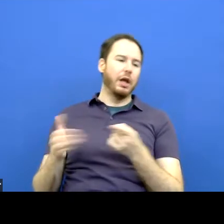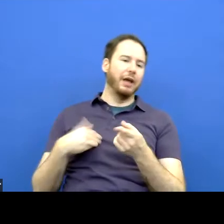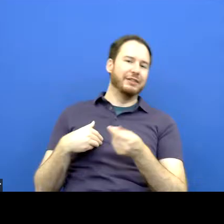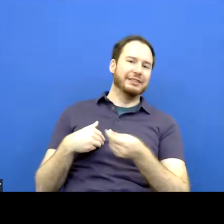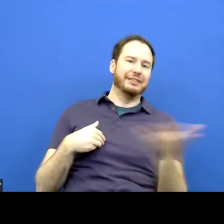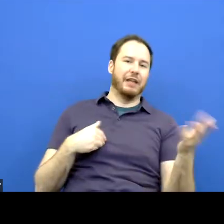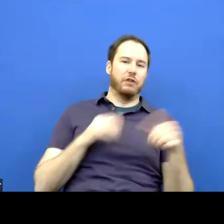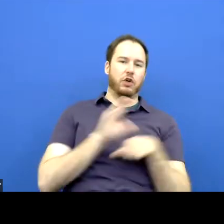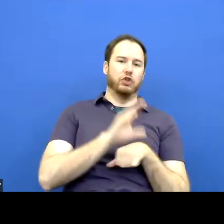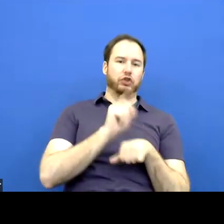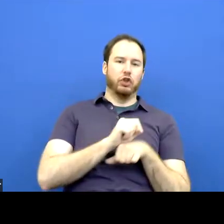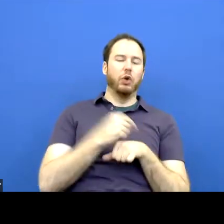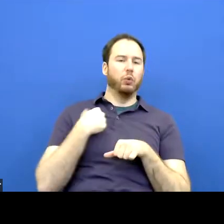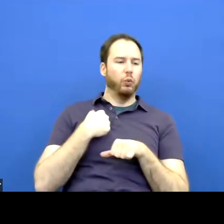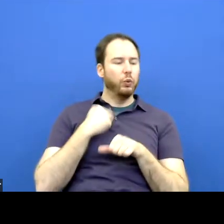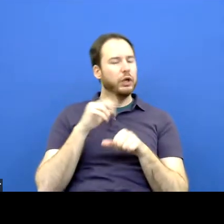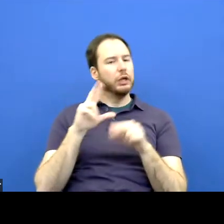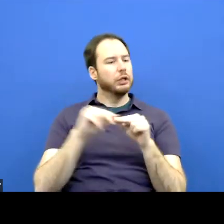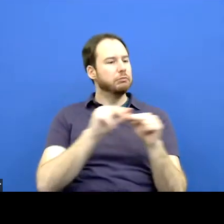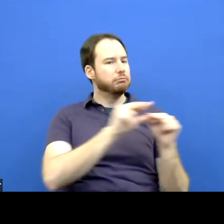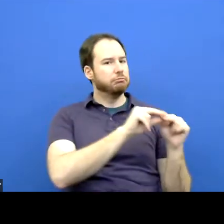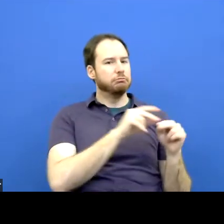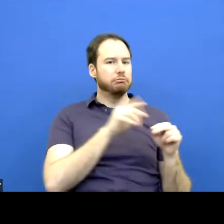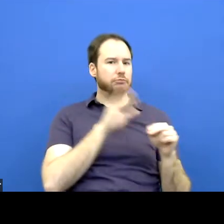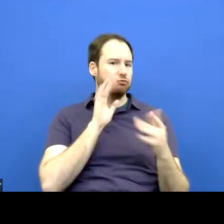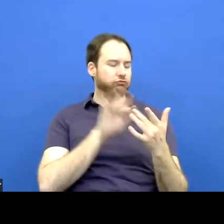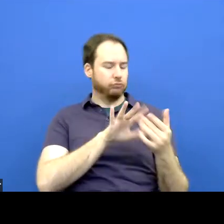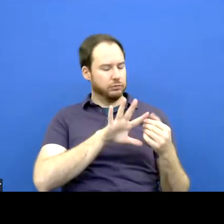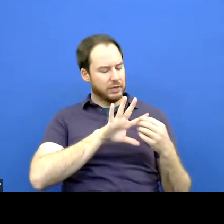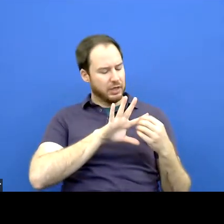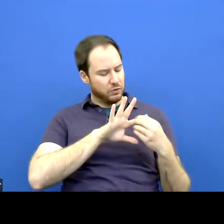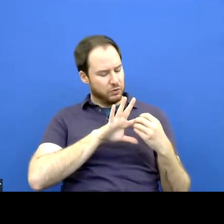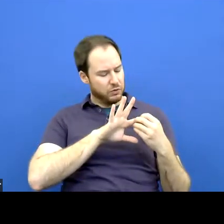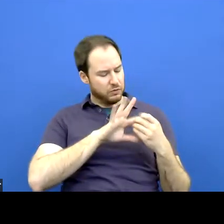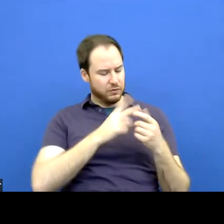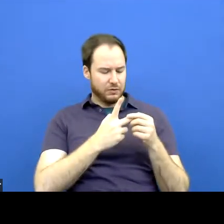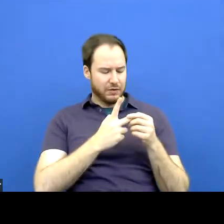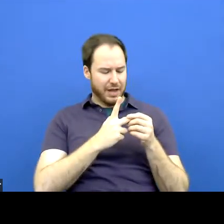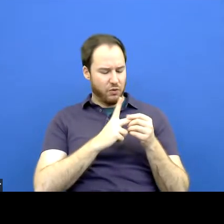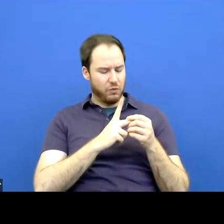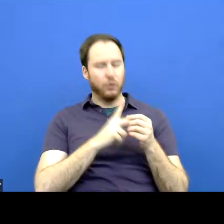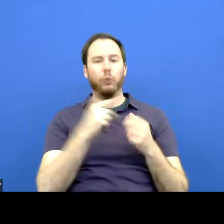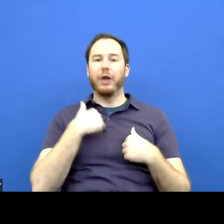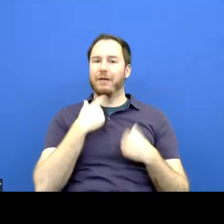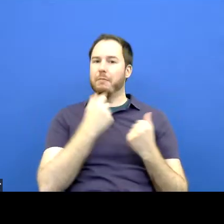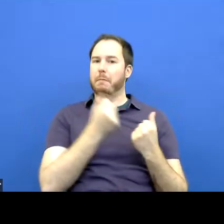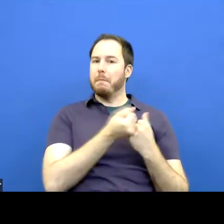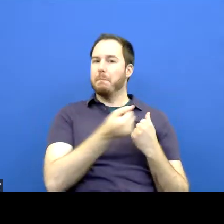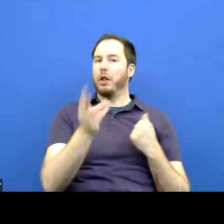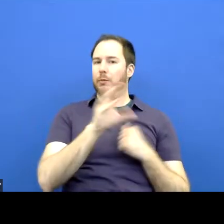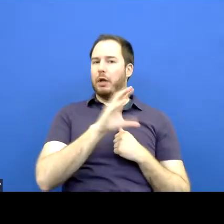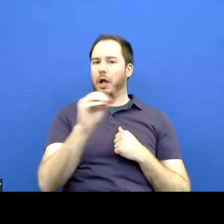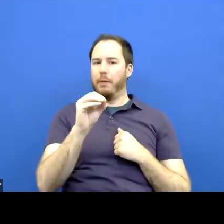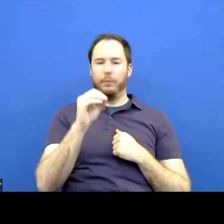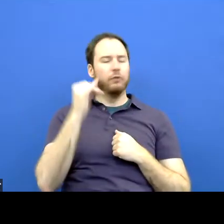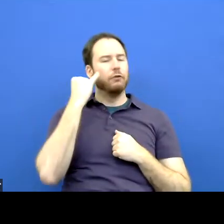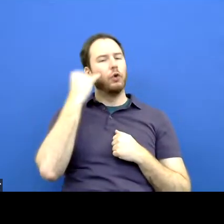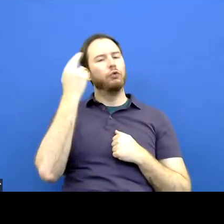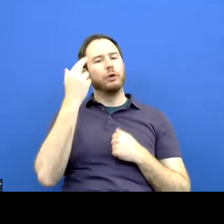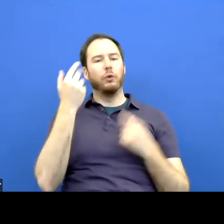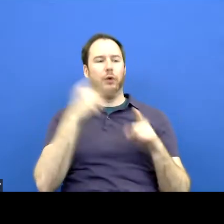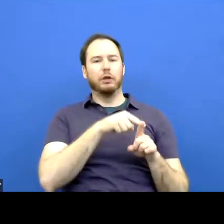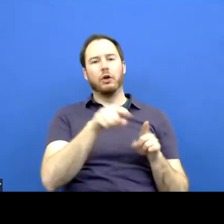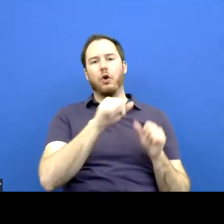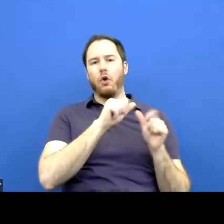consultants that we use from outside companies. We purposefully have multiple companies so that if there's ever, because a lot of them